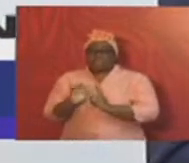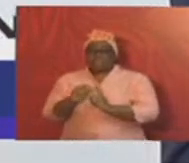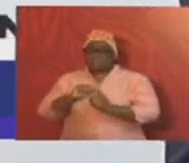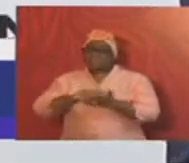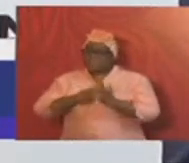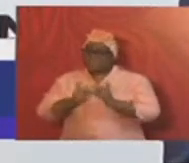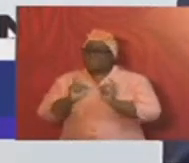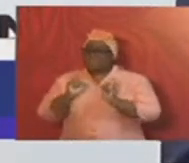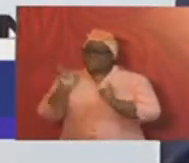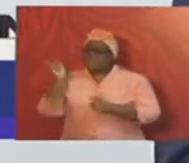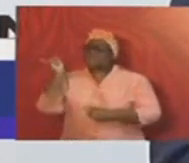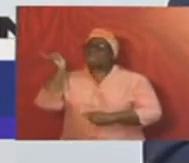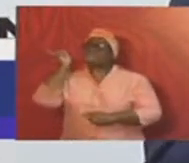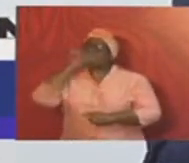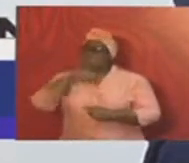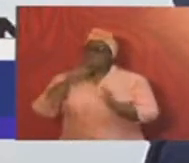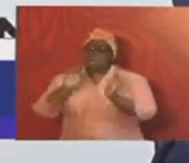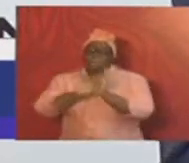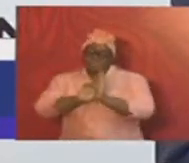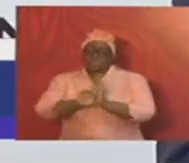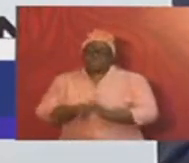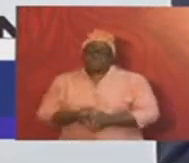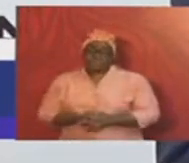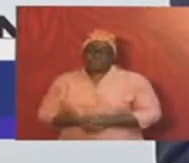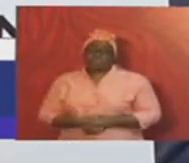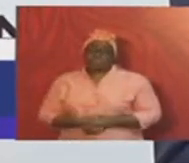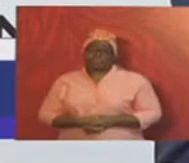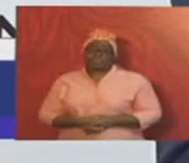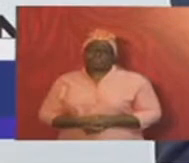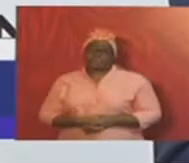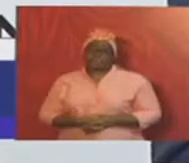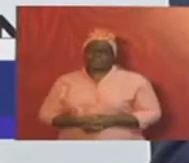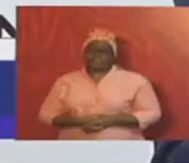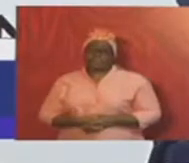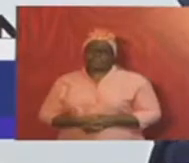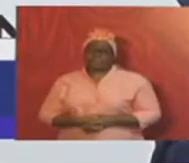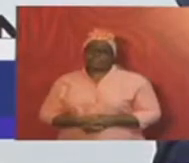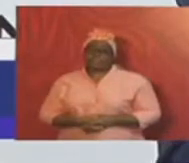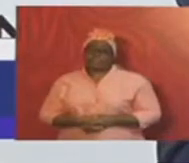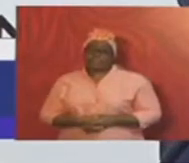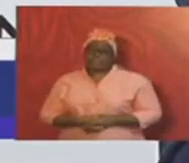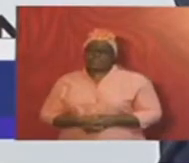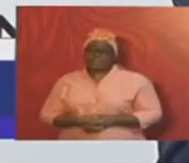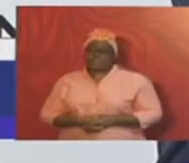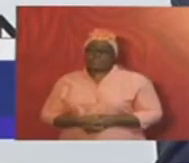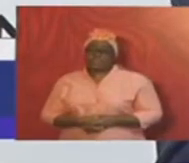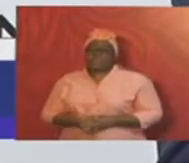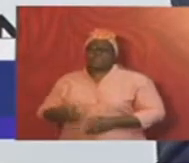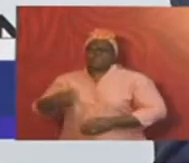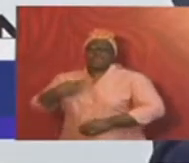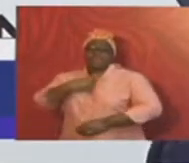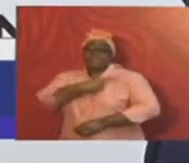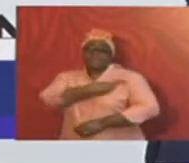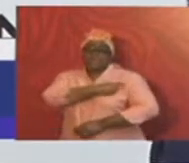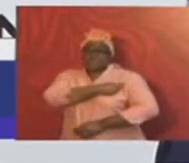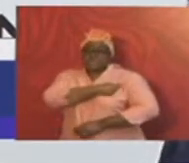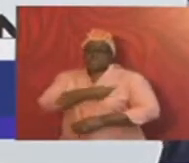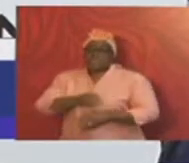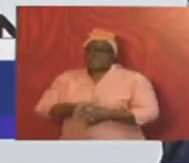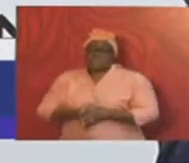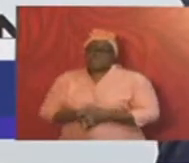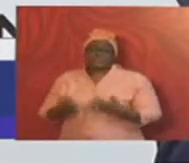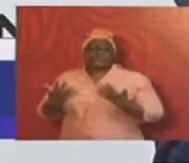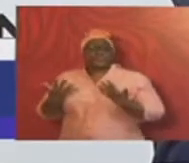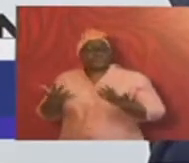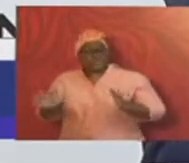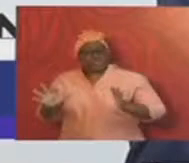studies as per protocol, phase 1 in humans, phase 2 in humans, phase 3